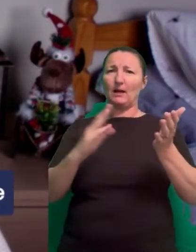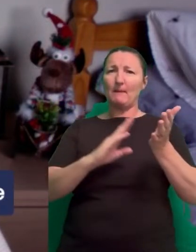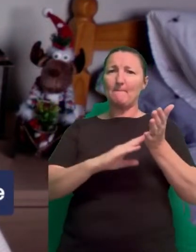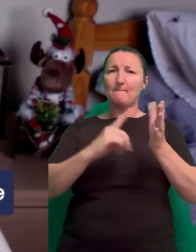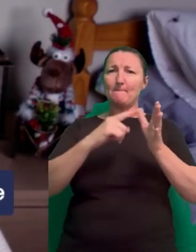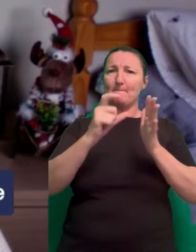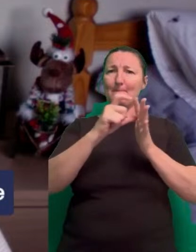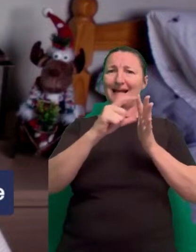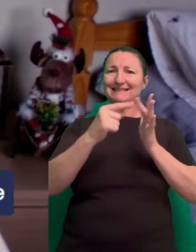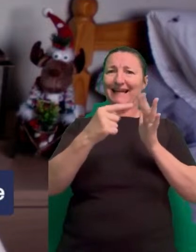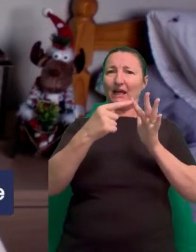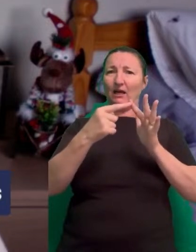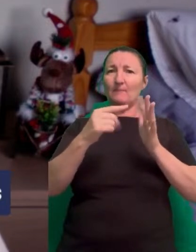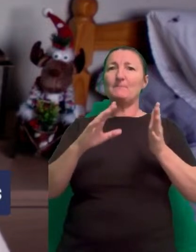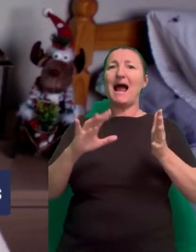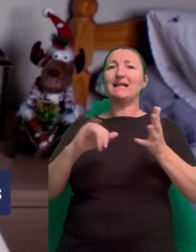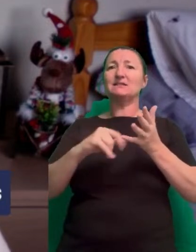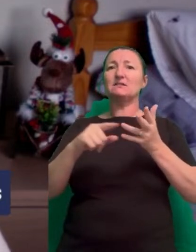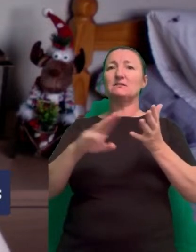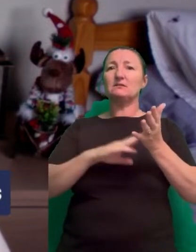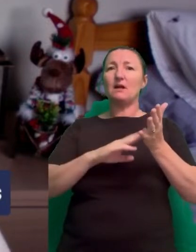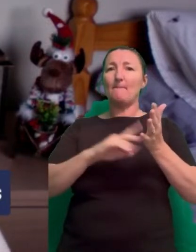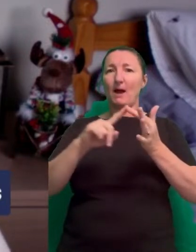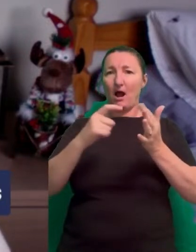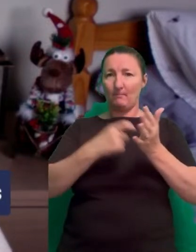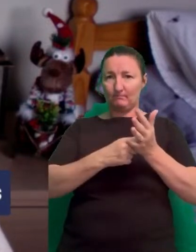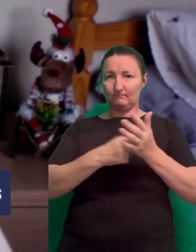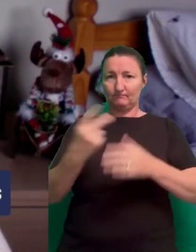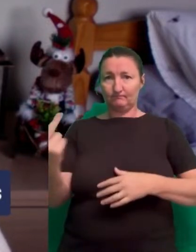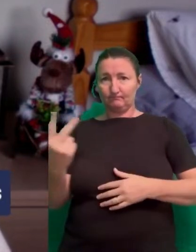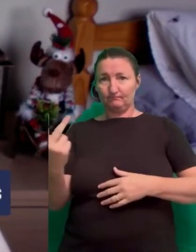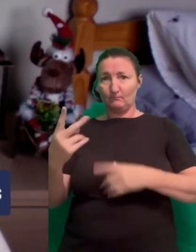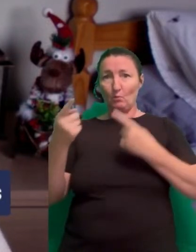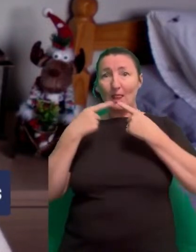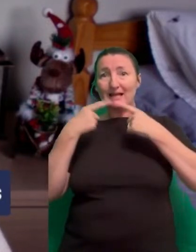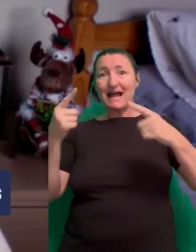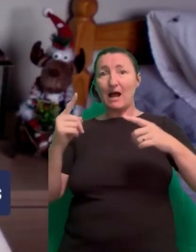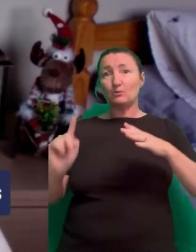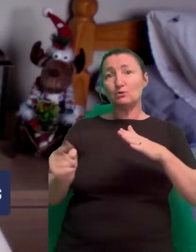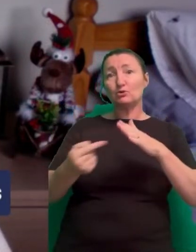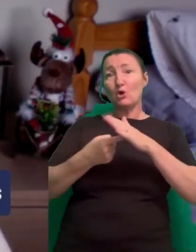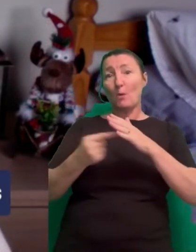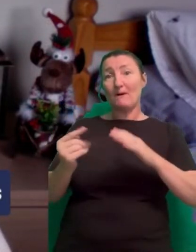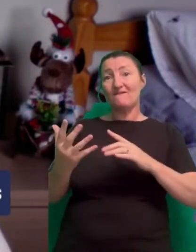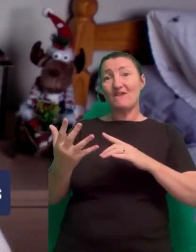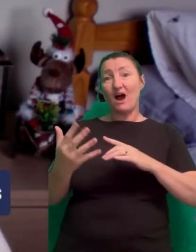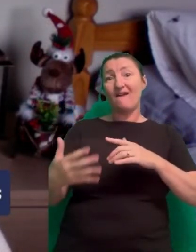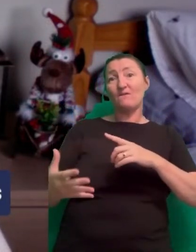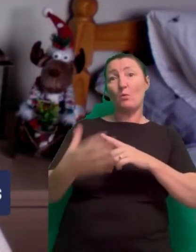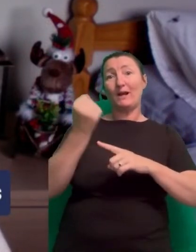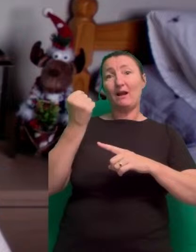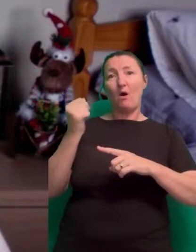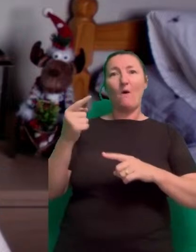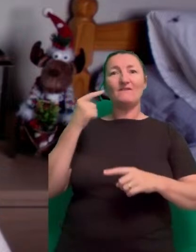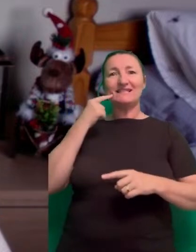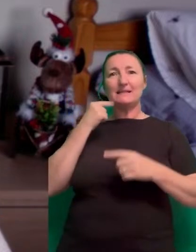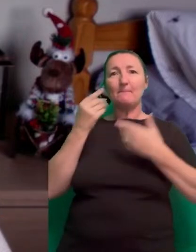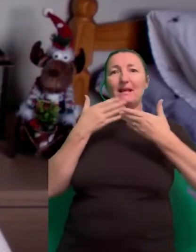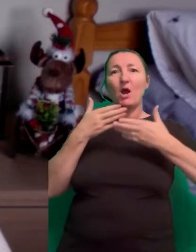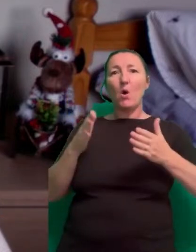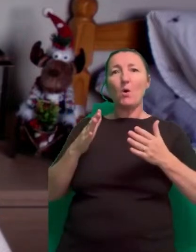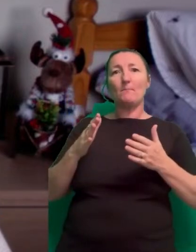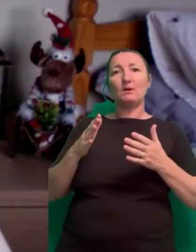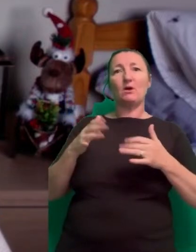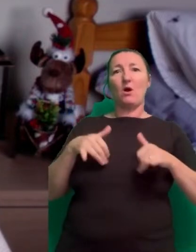pleasure of welcoming Maddie and Summer to announce their top 5 winners of